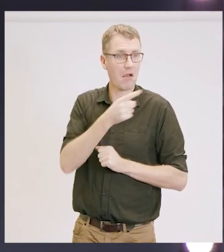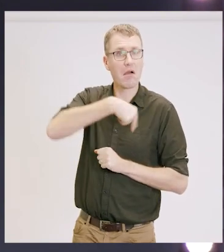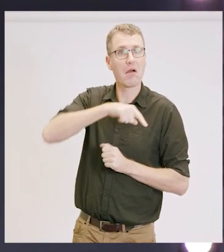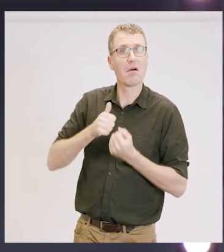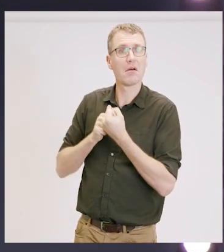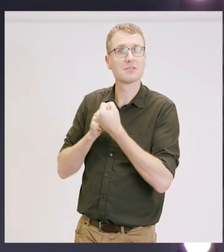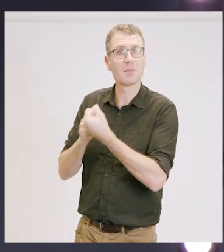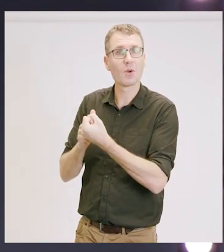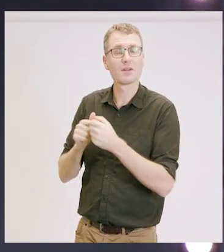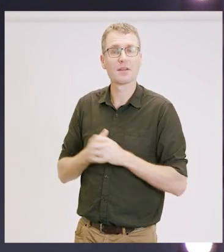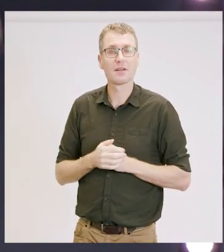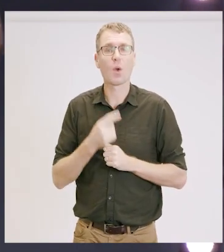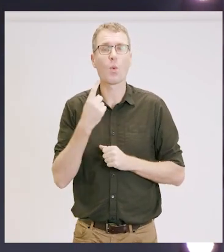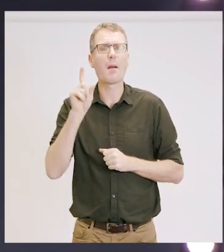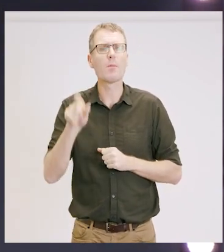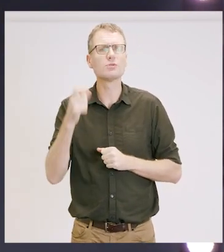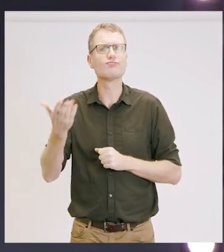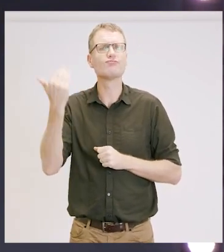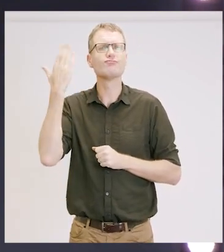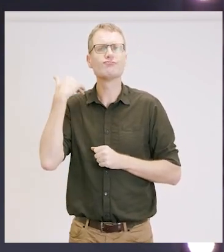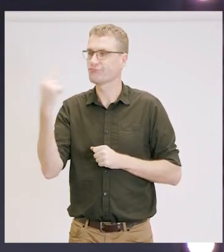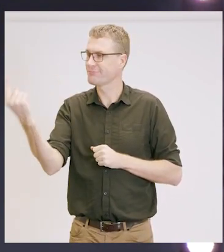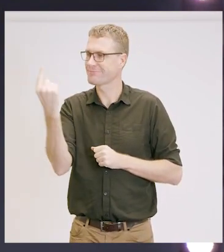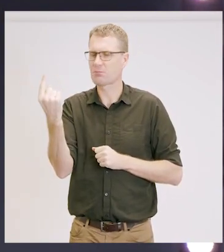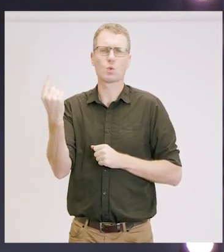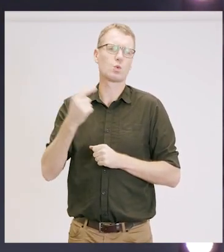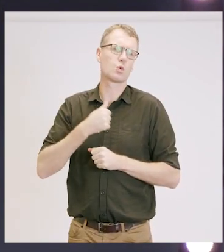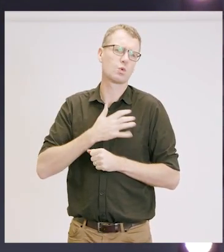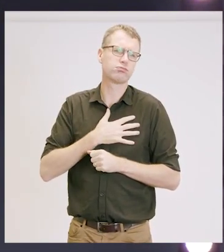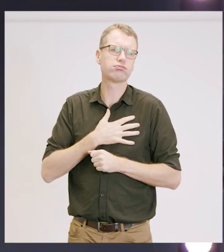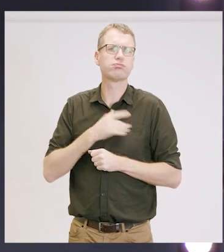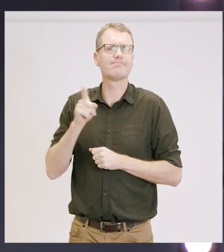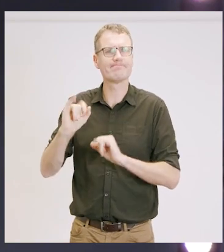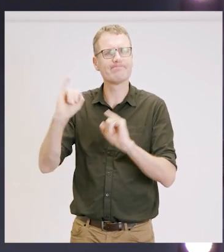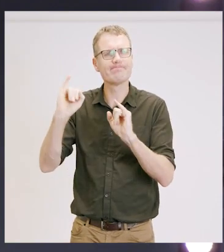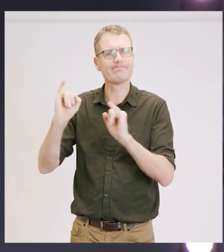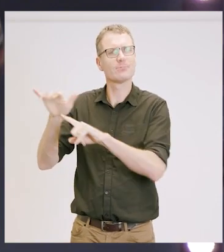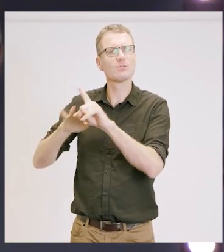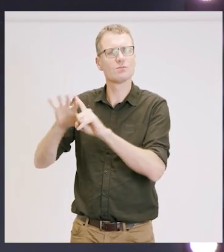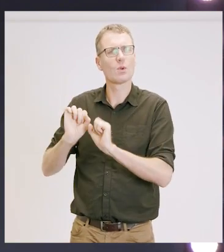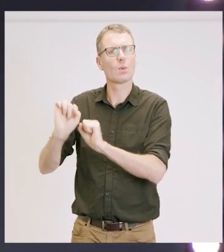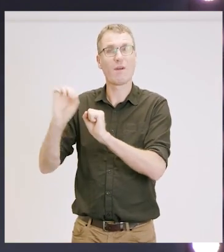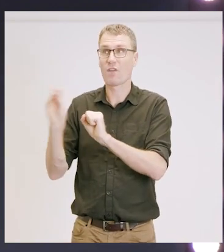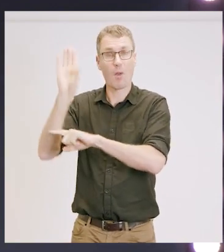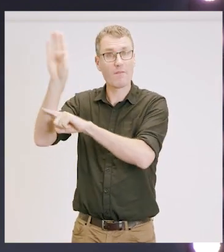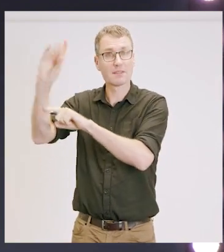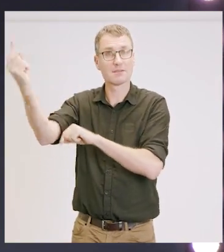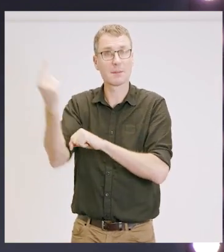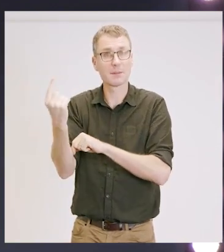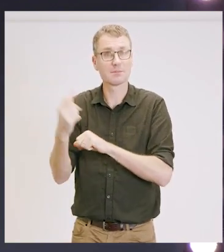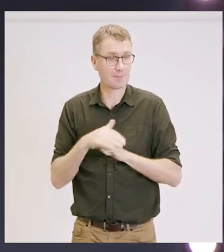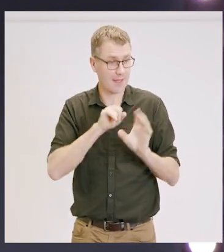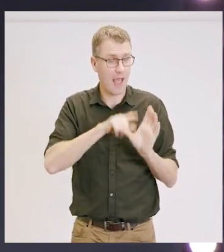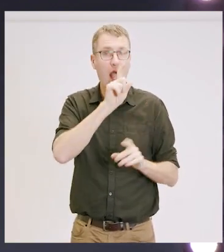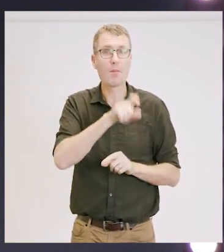of weeks ago with a horrible situation, come from overseas, and one of our young people went up and